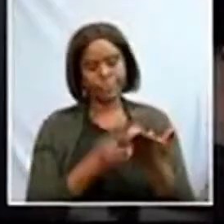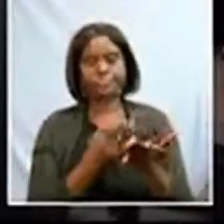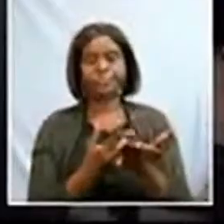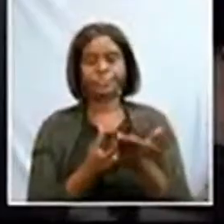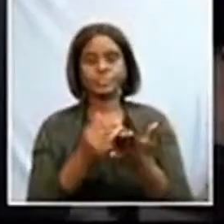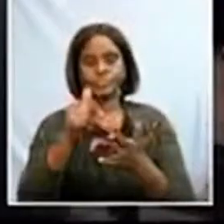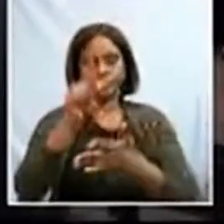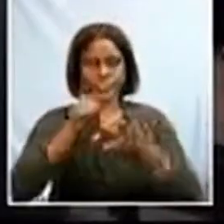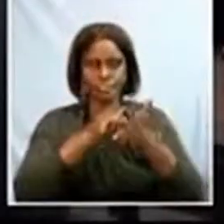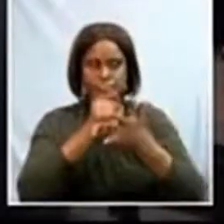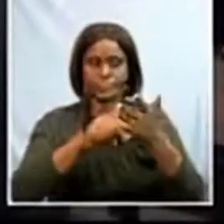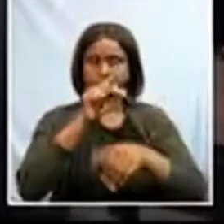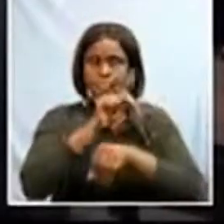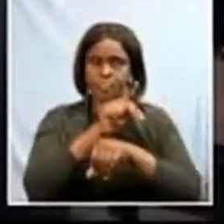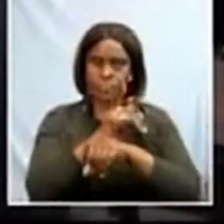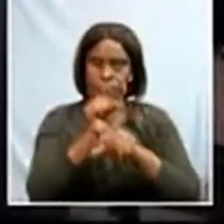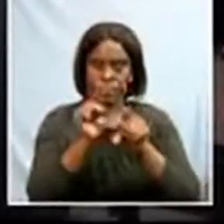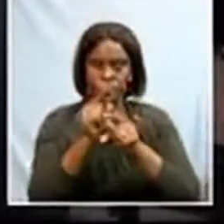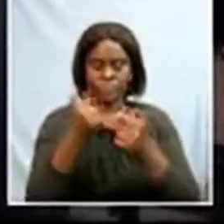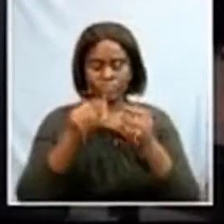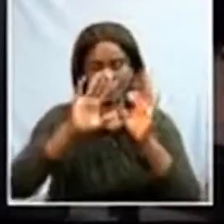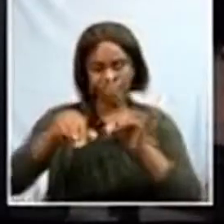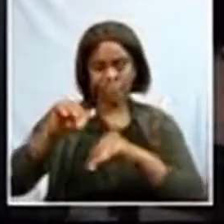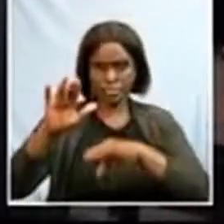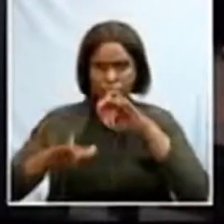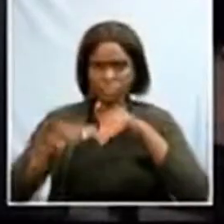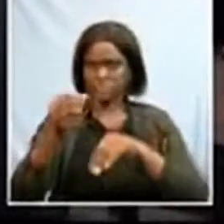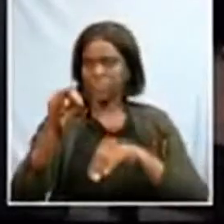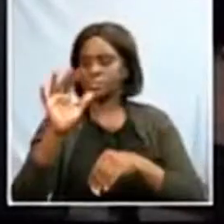you terminated the contract and leaving a balance of